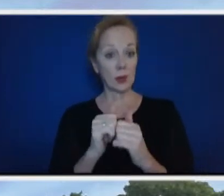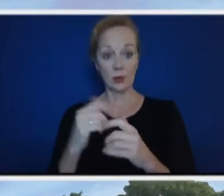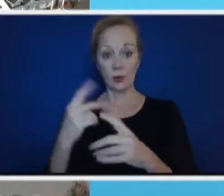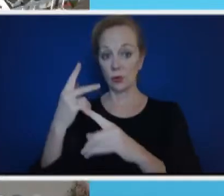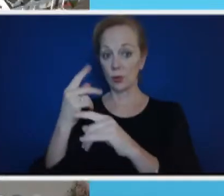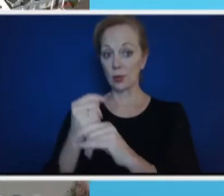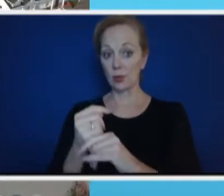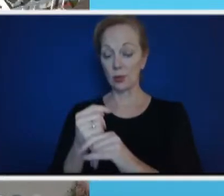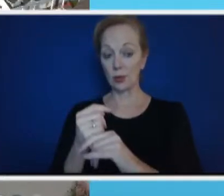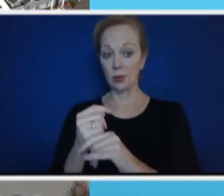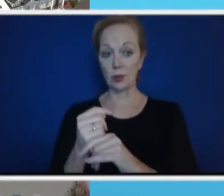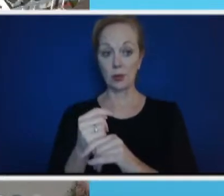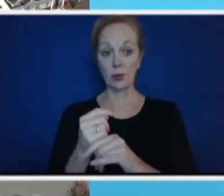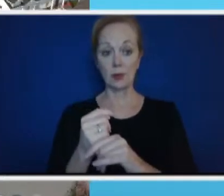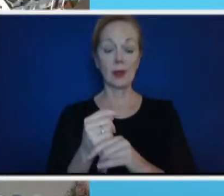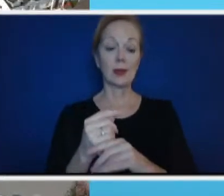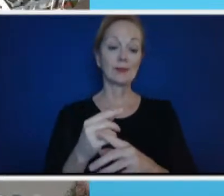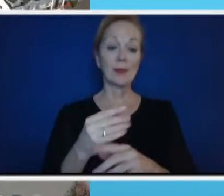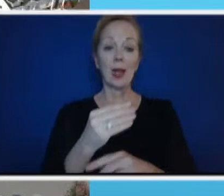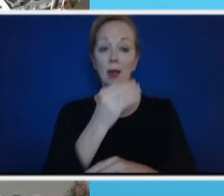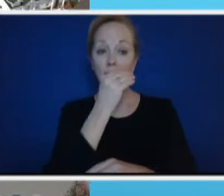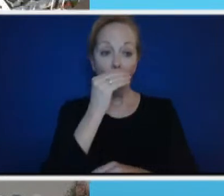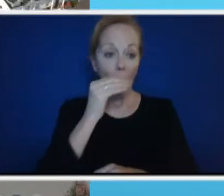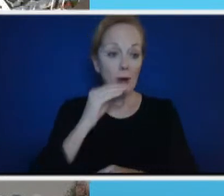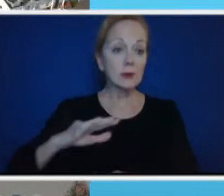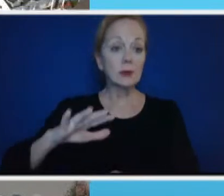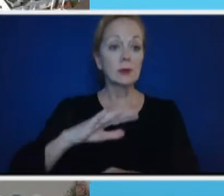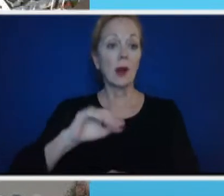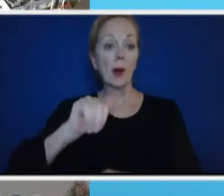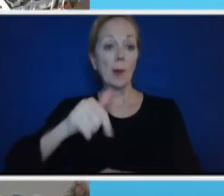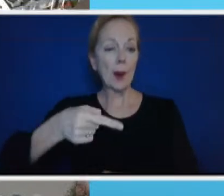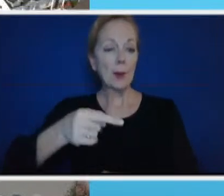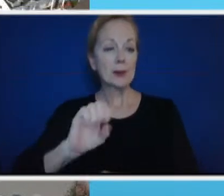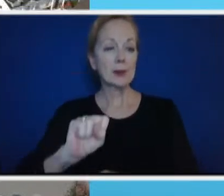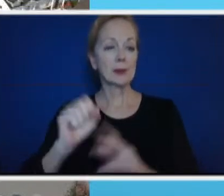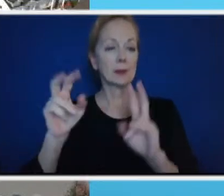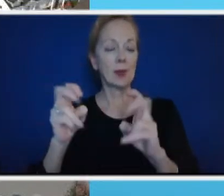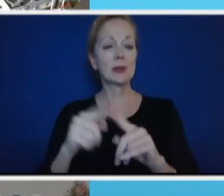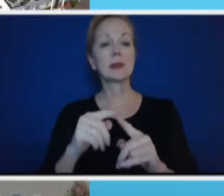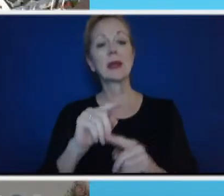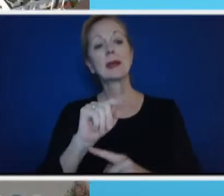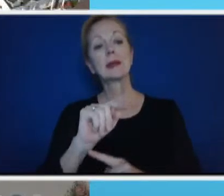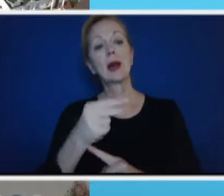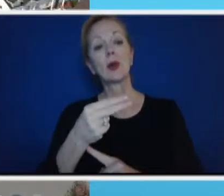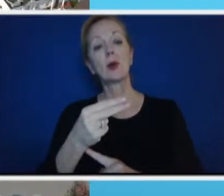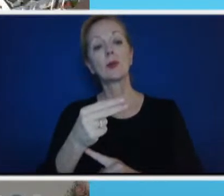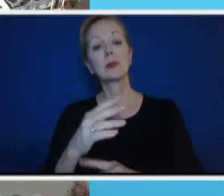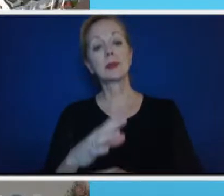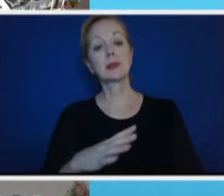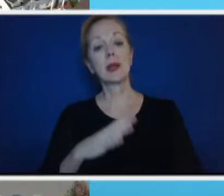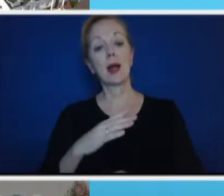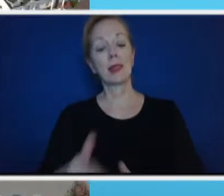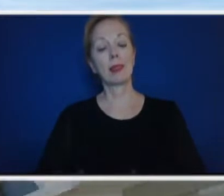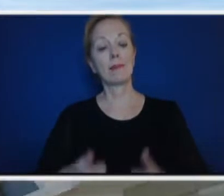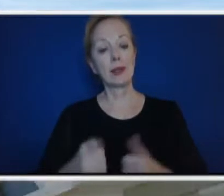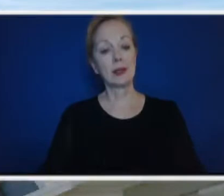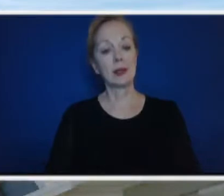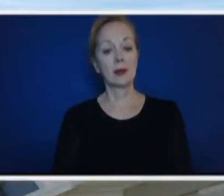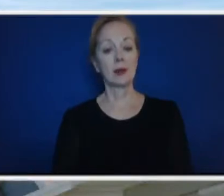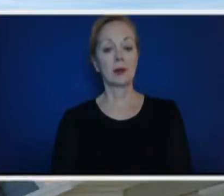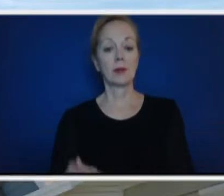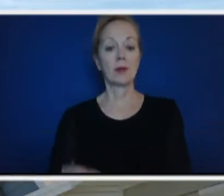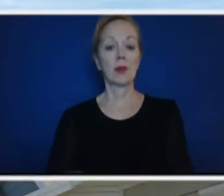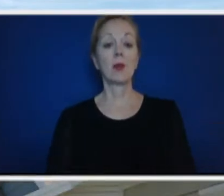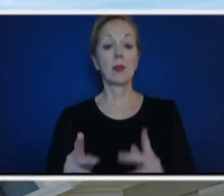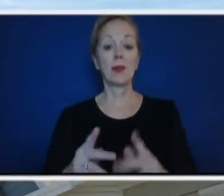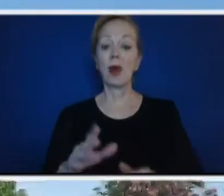traditional garden apartments, but it is a townhome style living. So folks would have their own yard, be